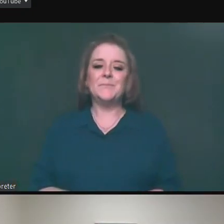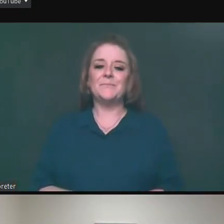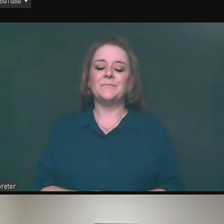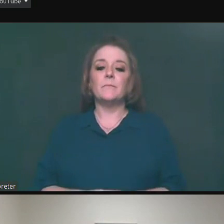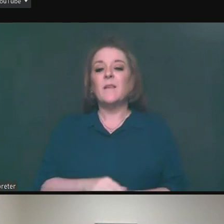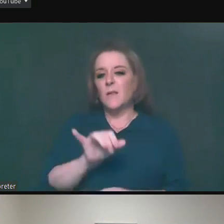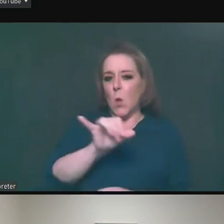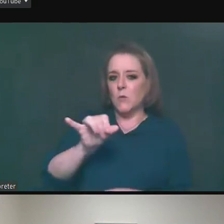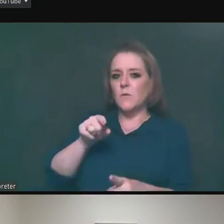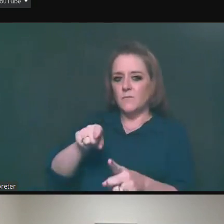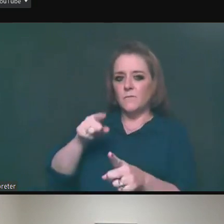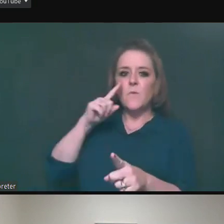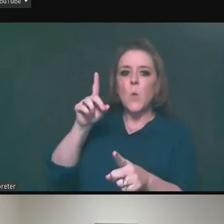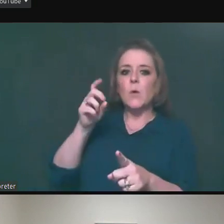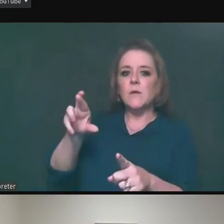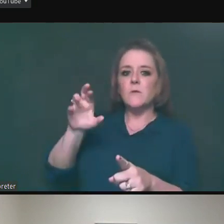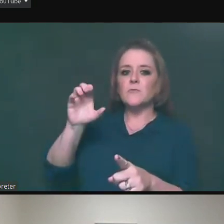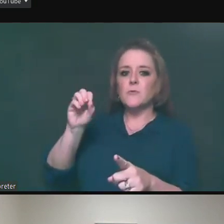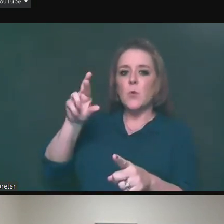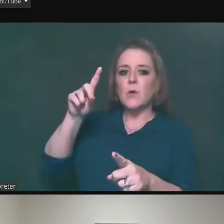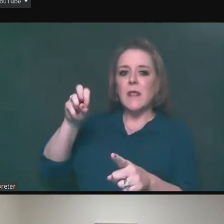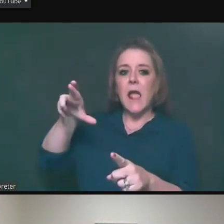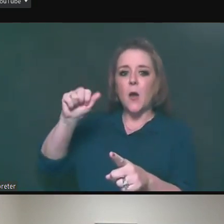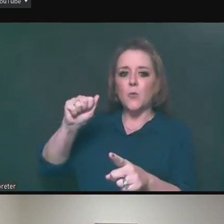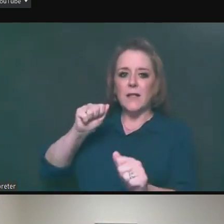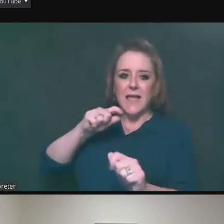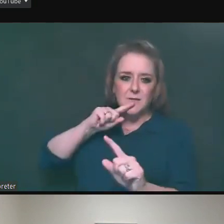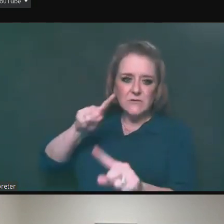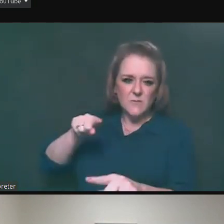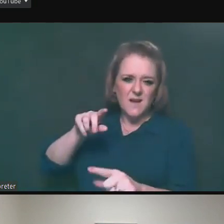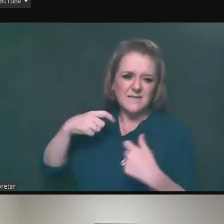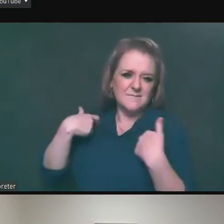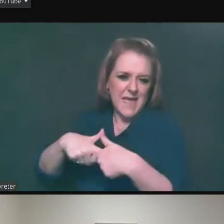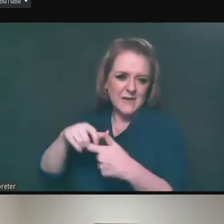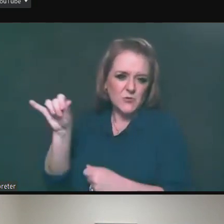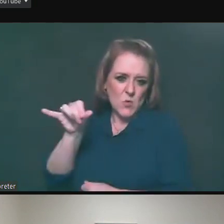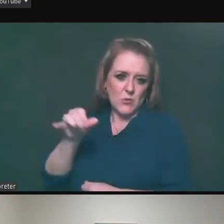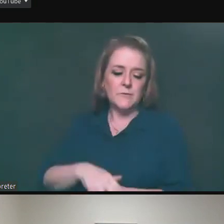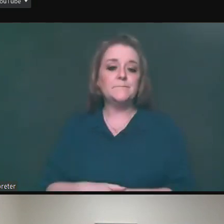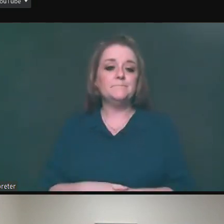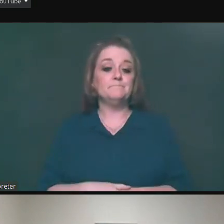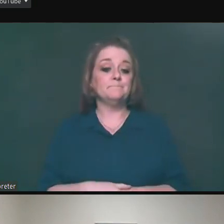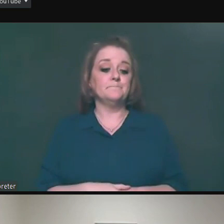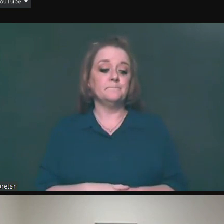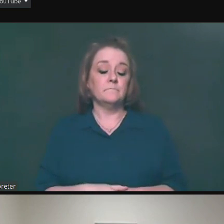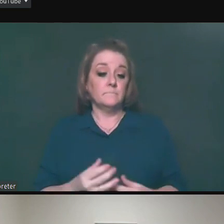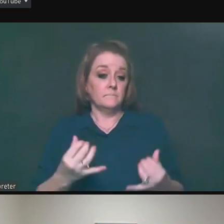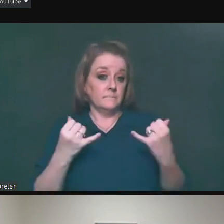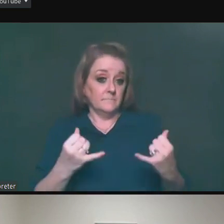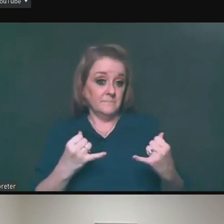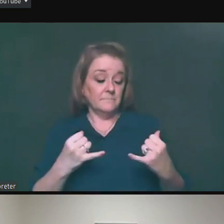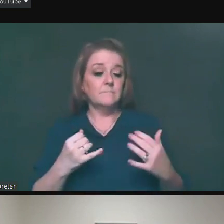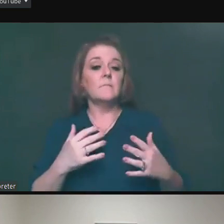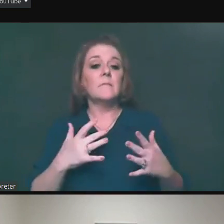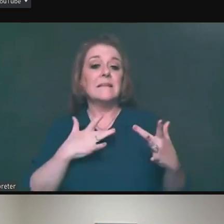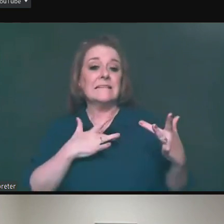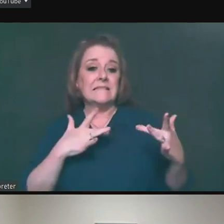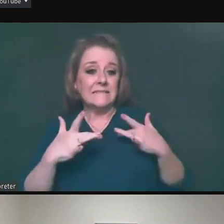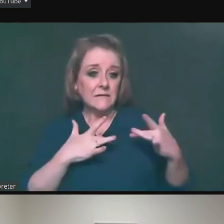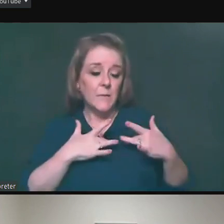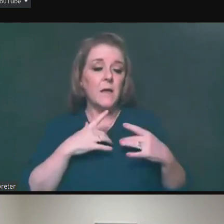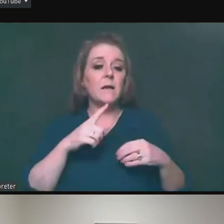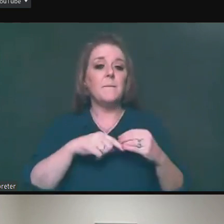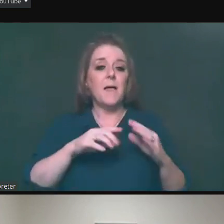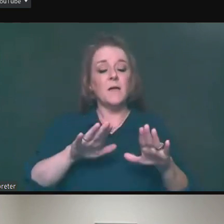see if Dr. Cordero can also respond in Spanish, por favor. As concerns grow about pediatric multi-system